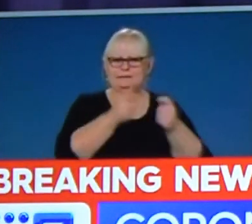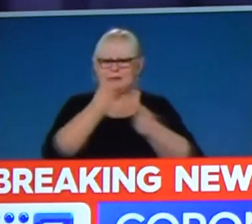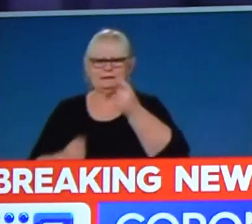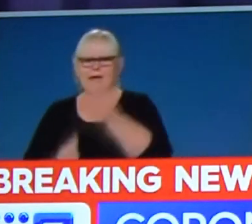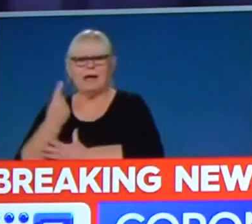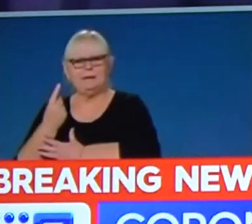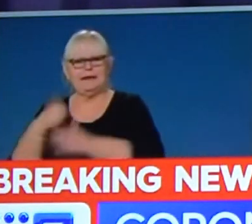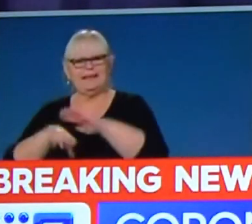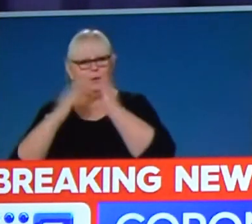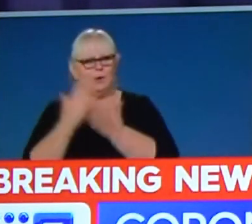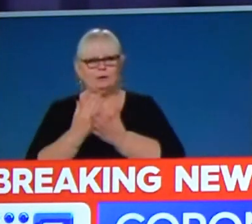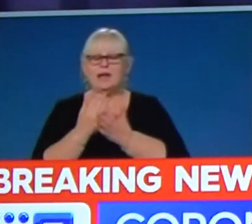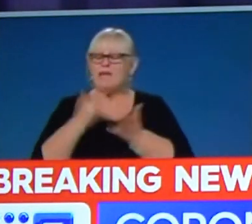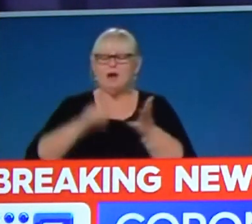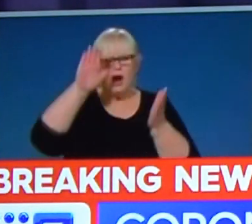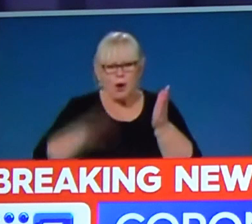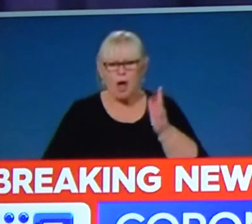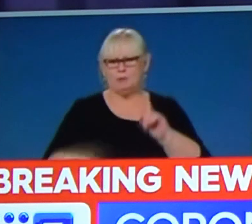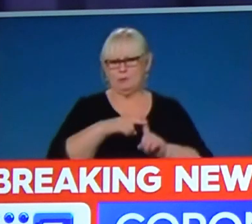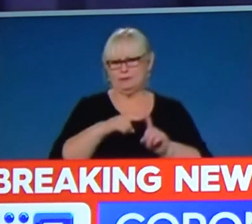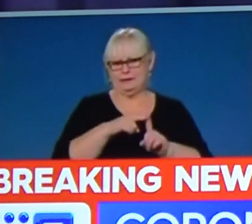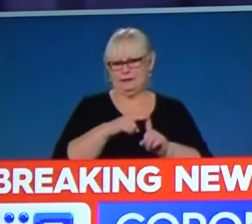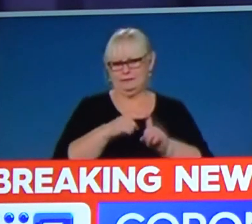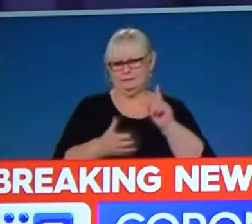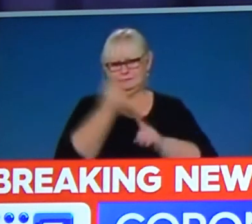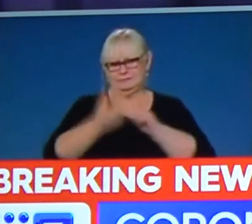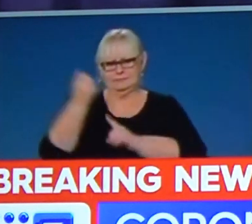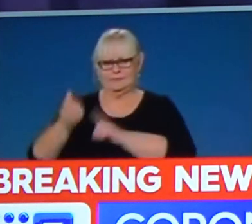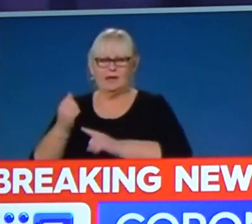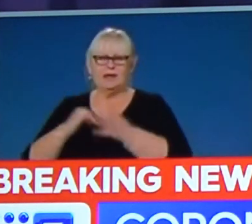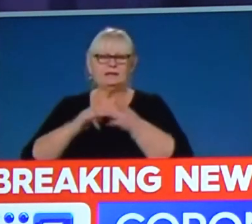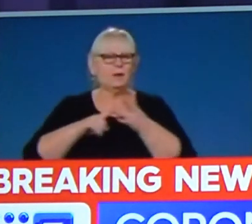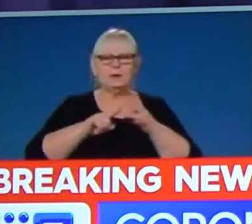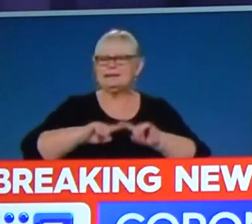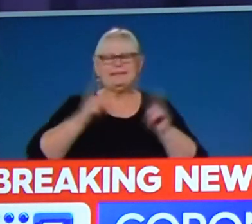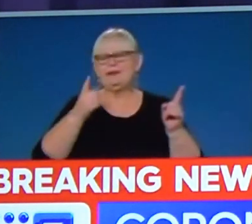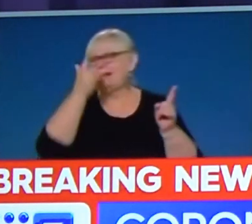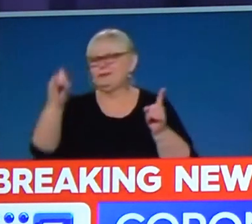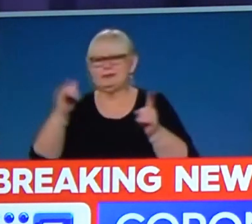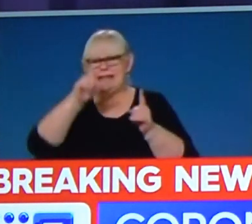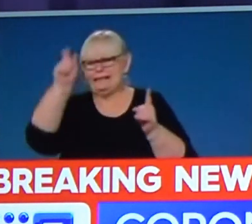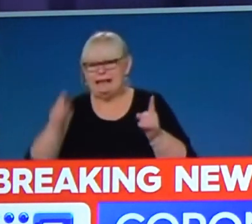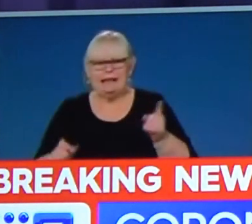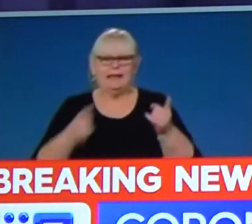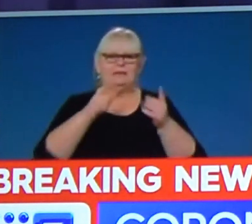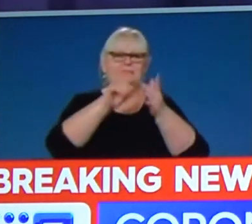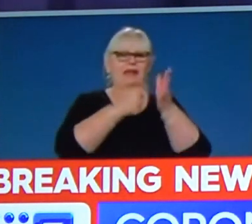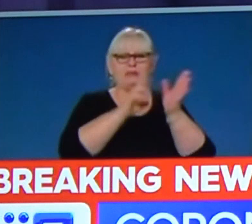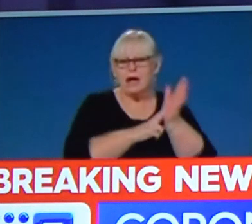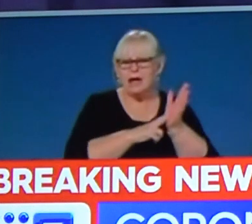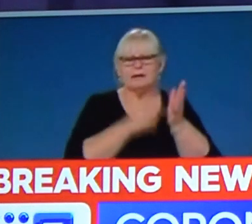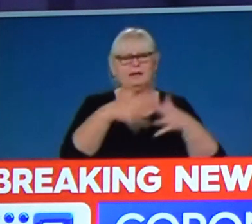and one of the lowest positive test rates. So we think, unlike countries like, unfortunately, like Italy, Iran and even